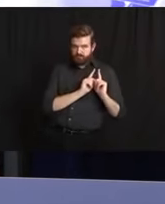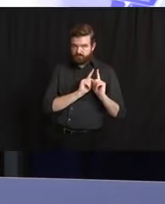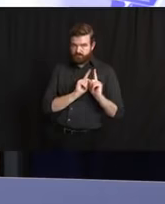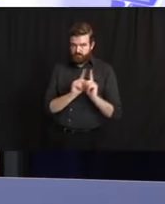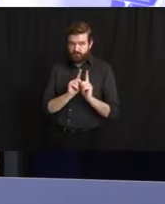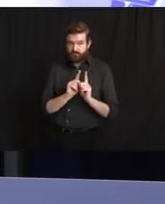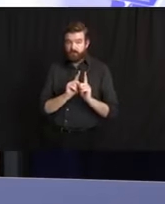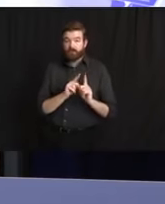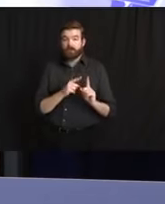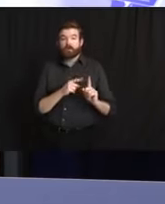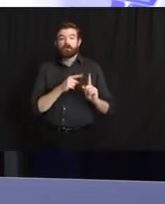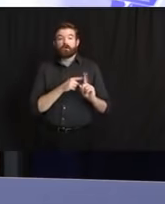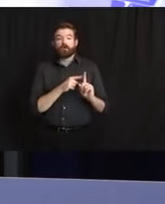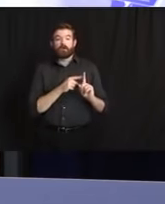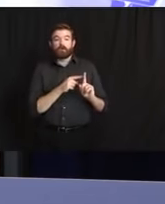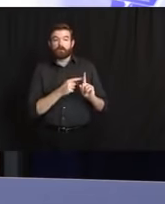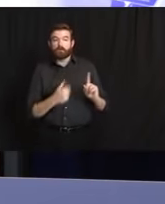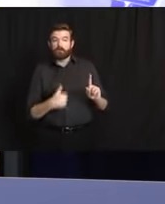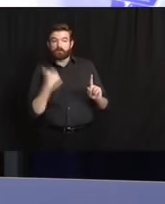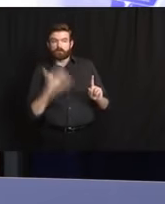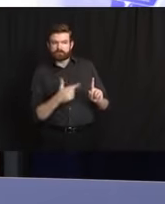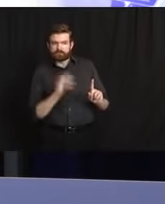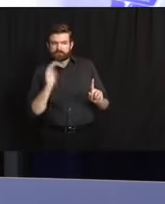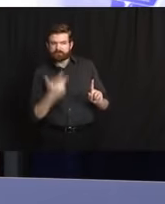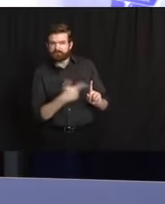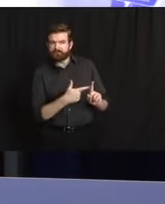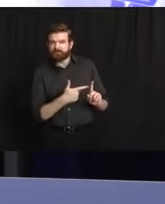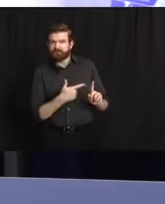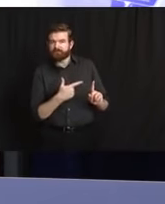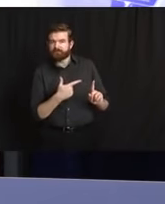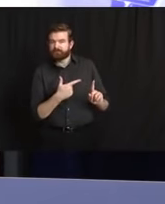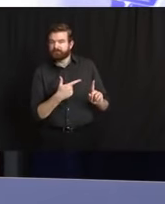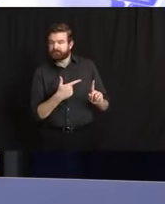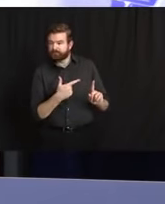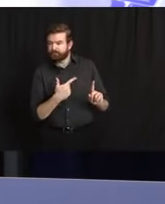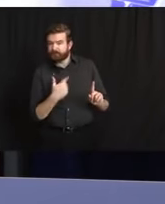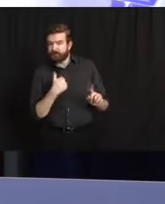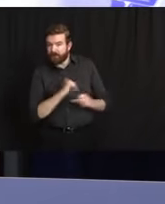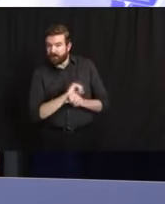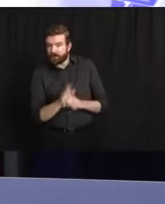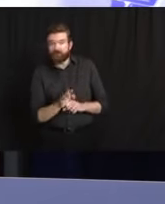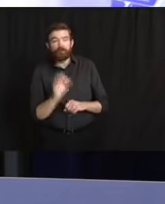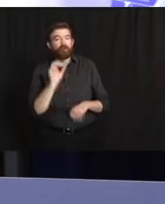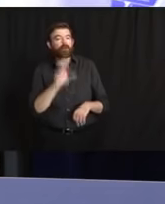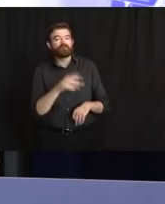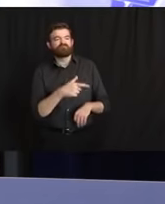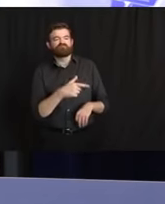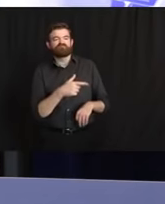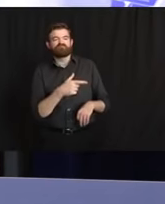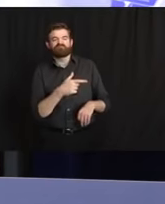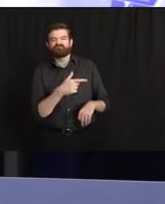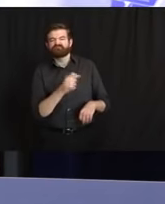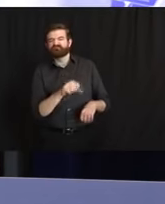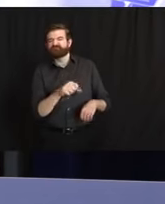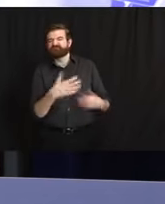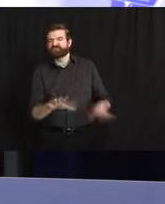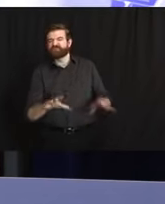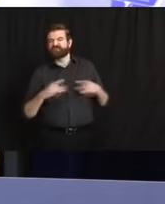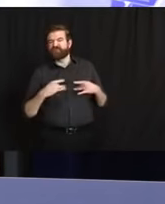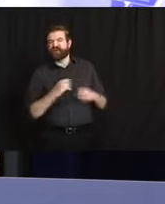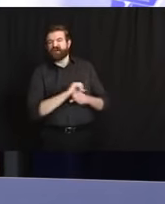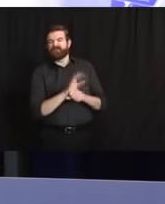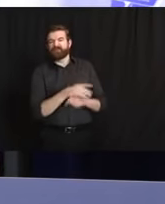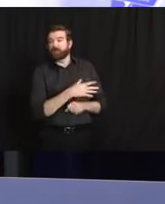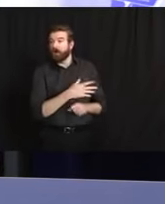or quarantined for a COVID exposure cannot have visitors. A resident who has tested positive is allowed